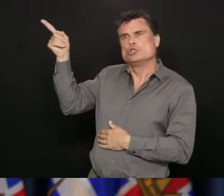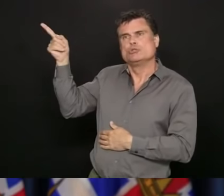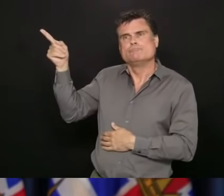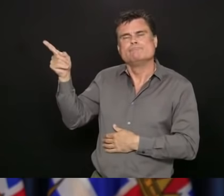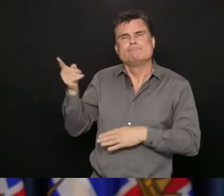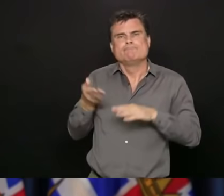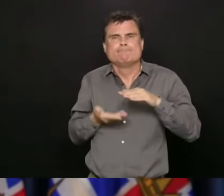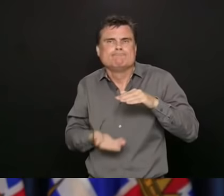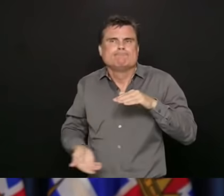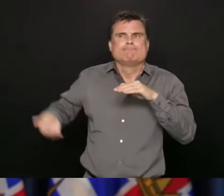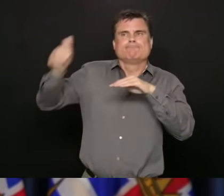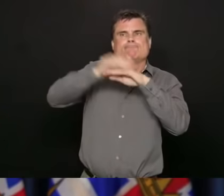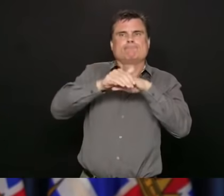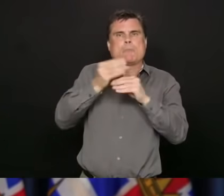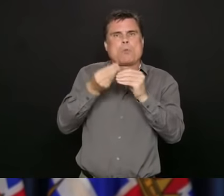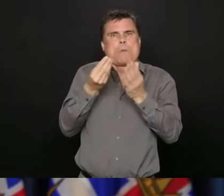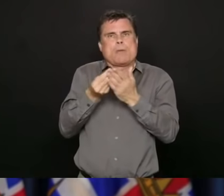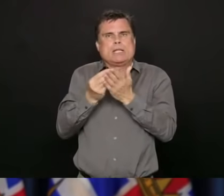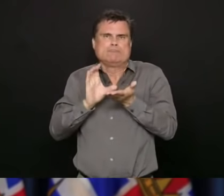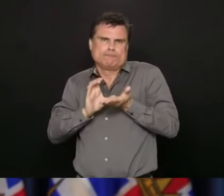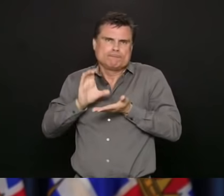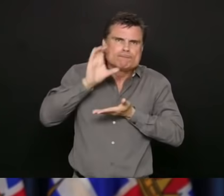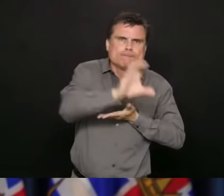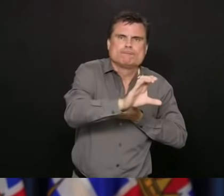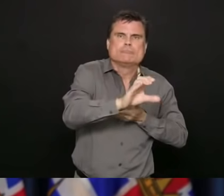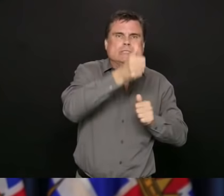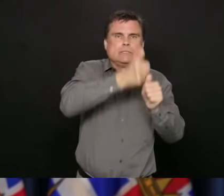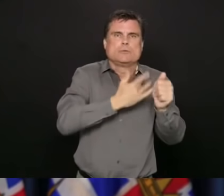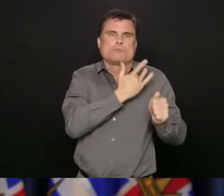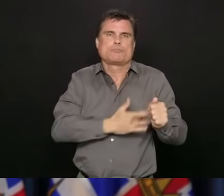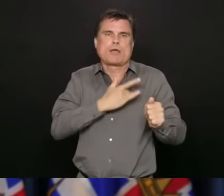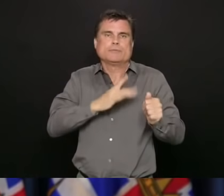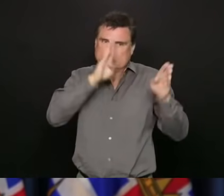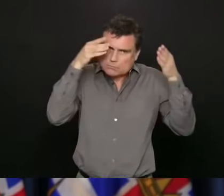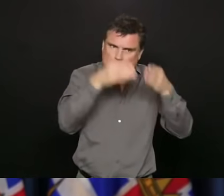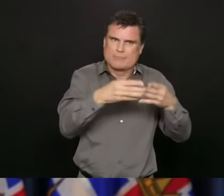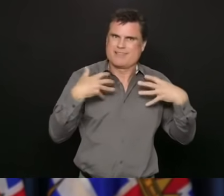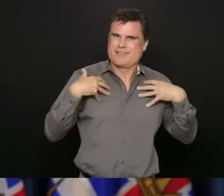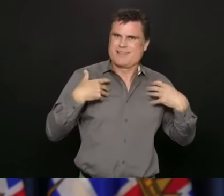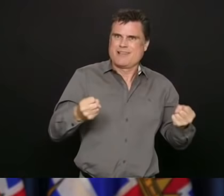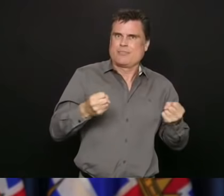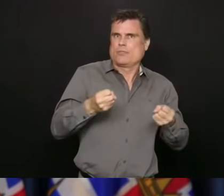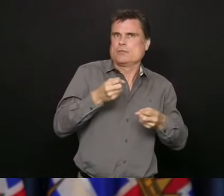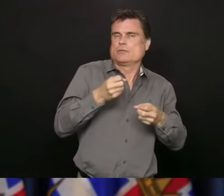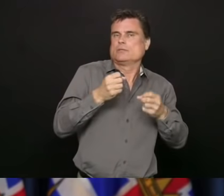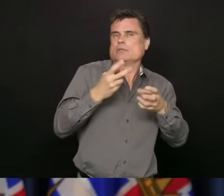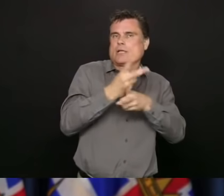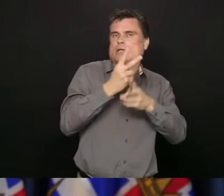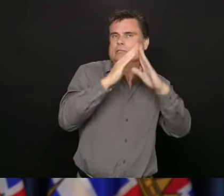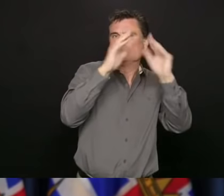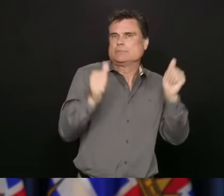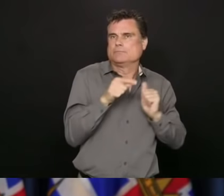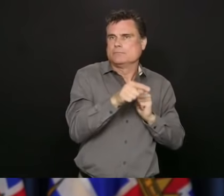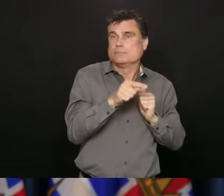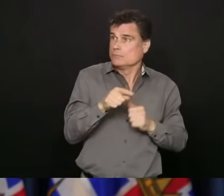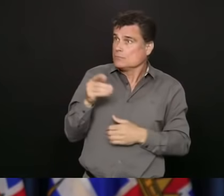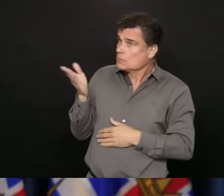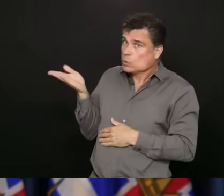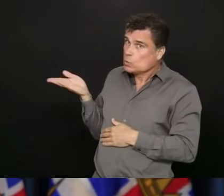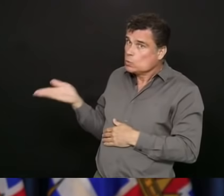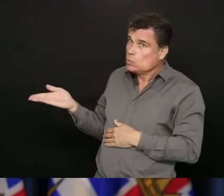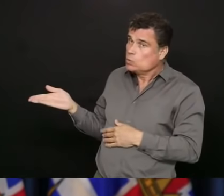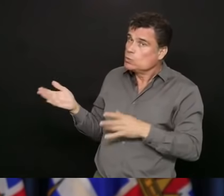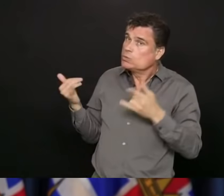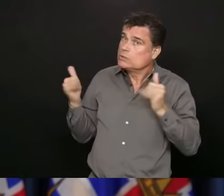for pharmacare. Have you revived the argument for Ottawa picking up more funding on healthcare with the